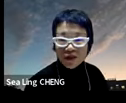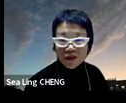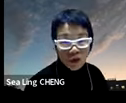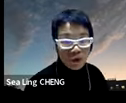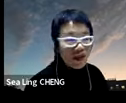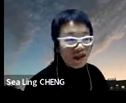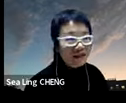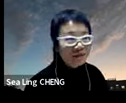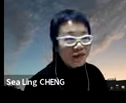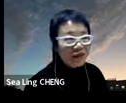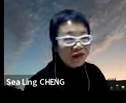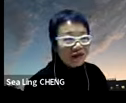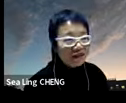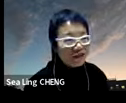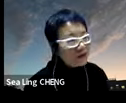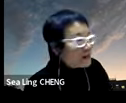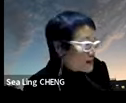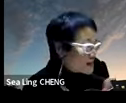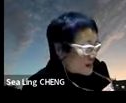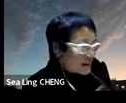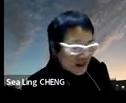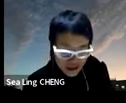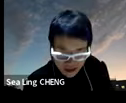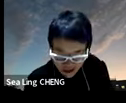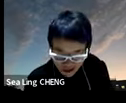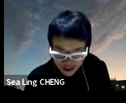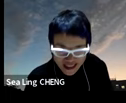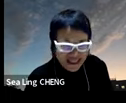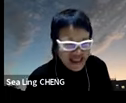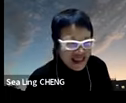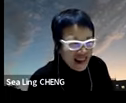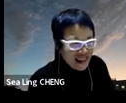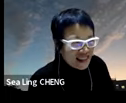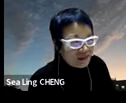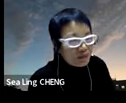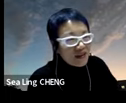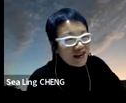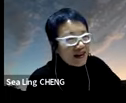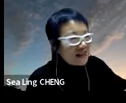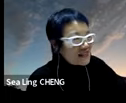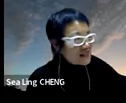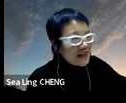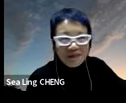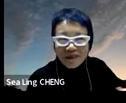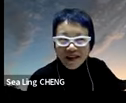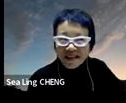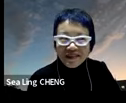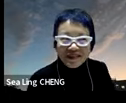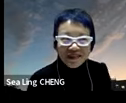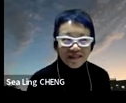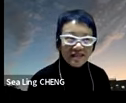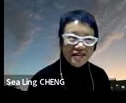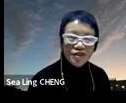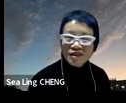we knew. And so then they're eating these delicious food that we like. This is them playing